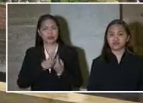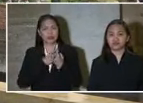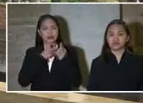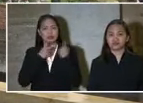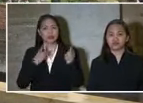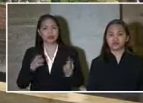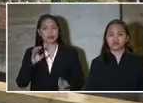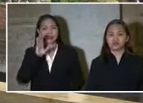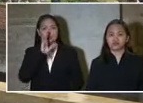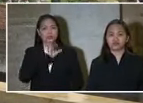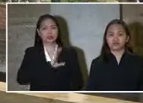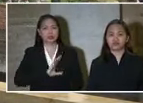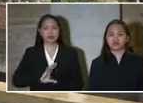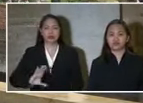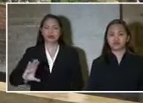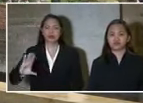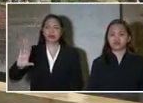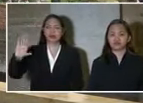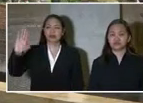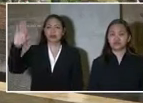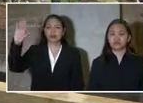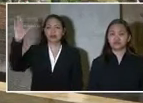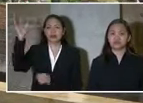O Kristo,